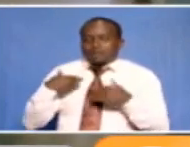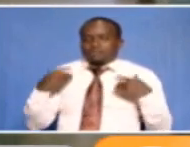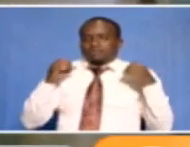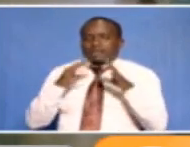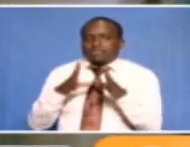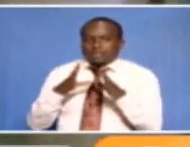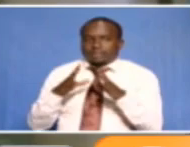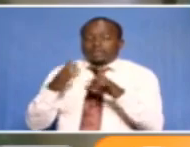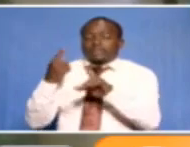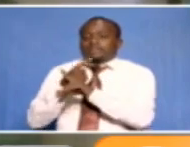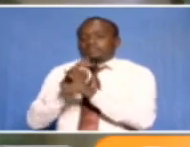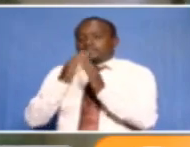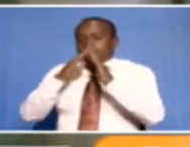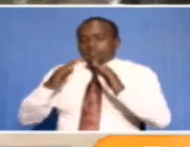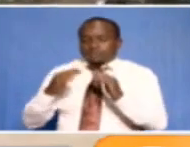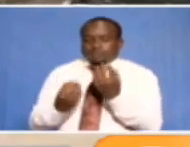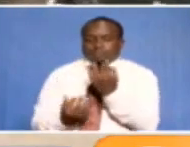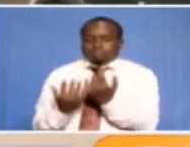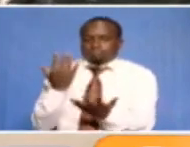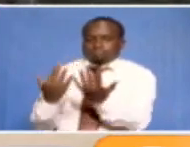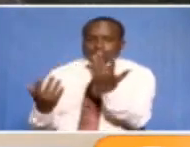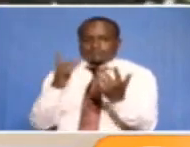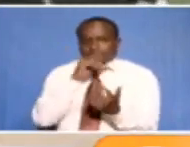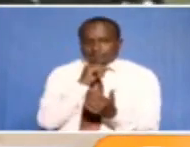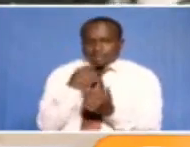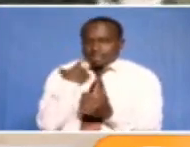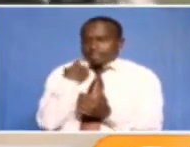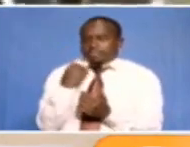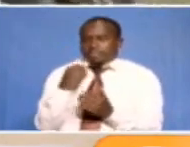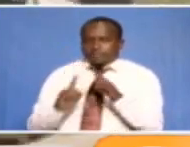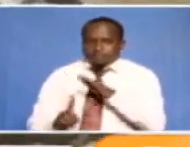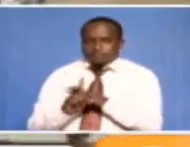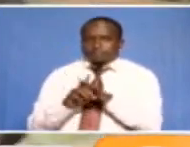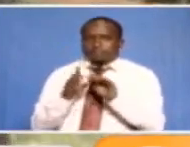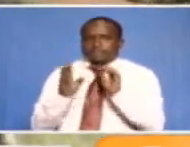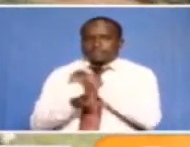houses having been set ablaze. The latest attacks were sparked by the